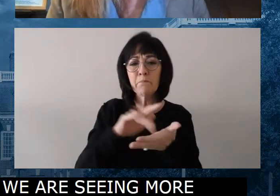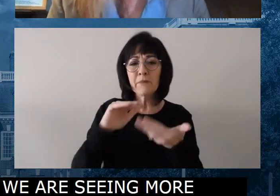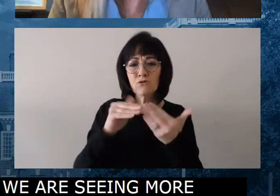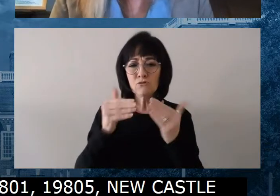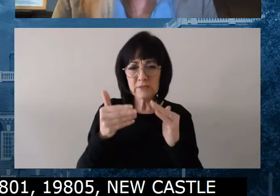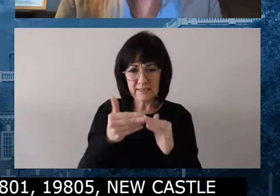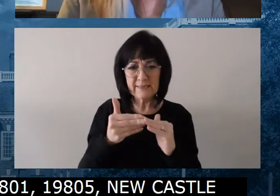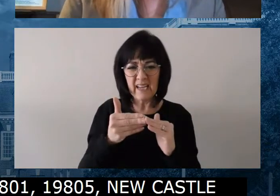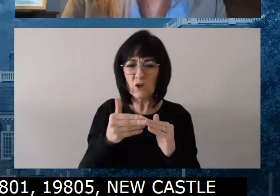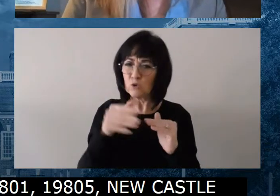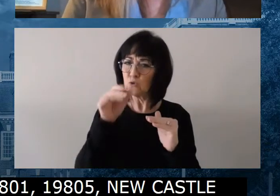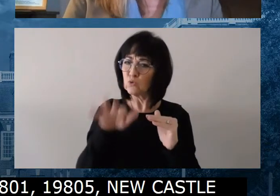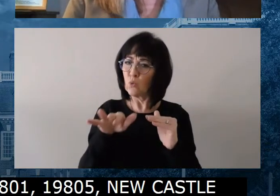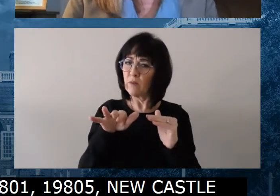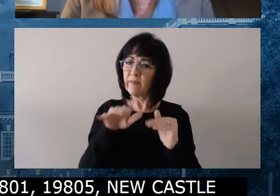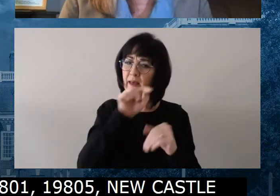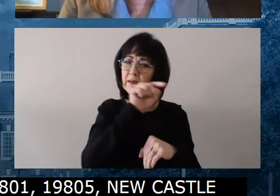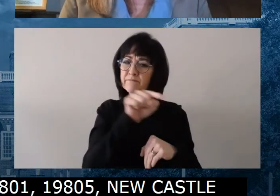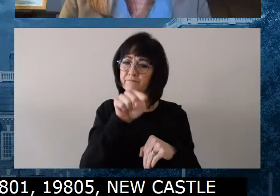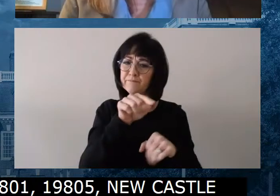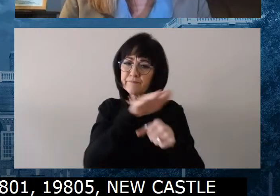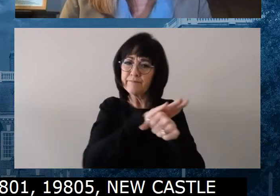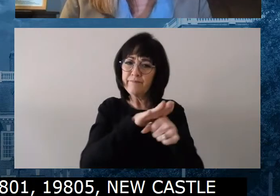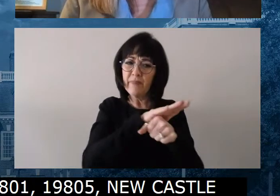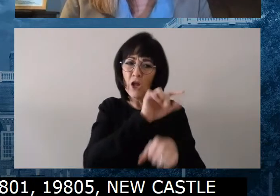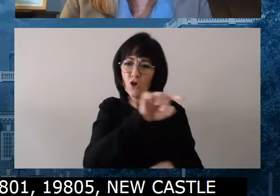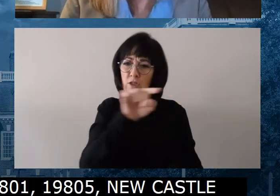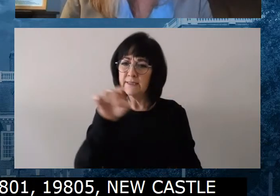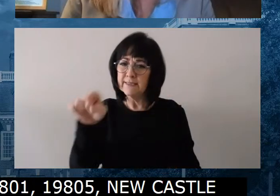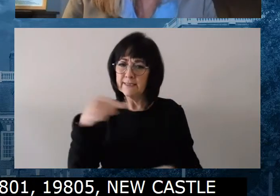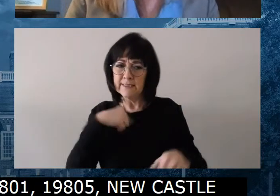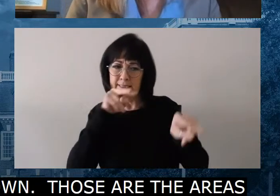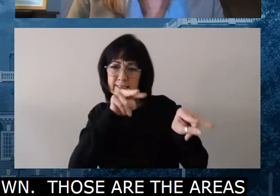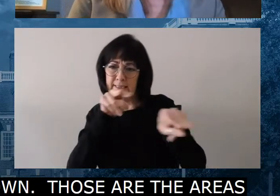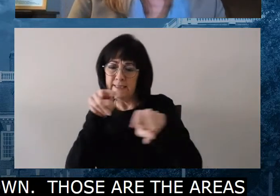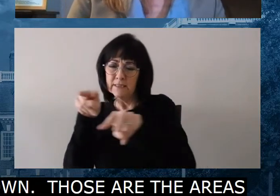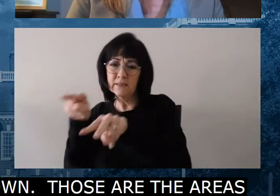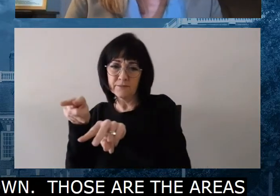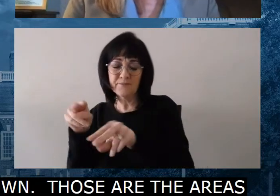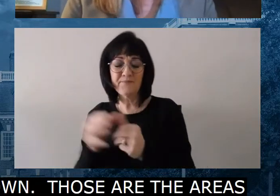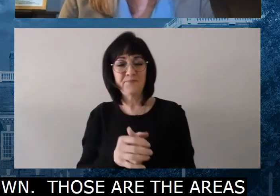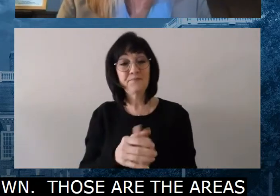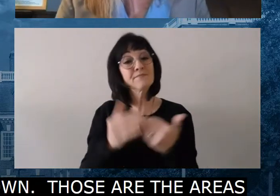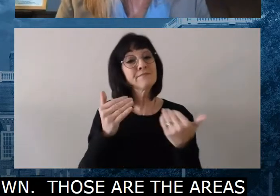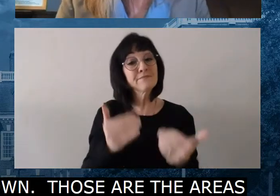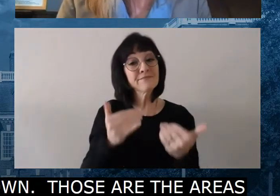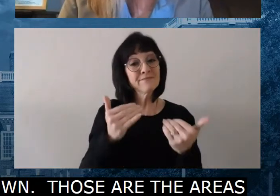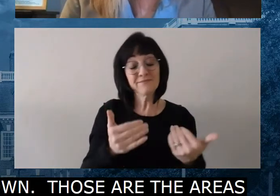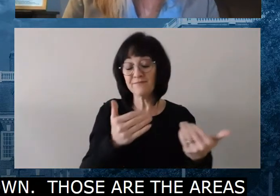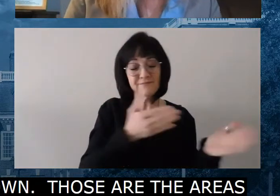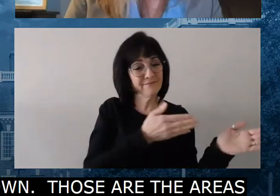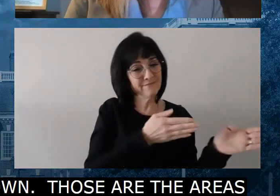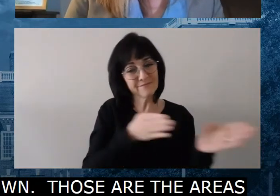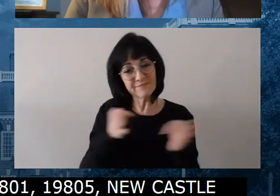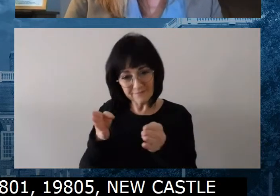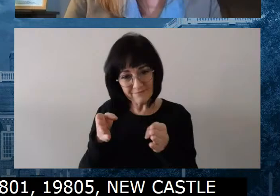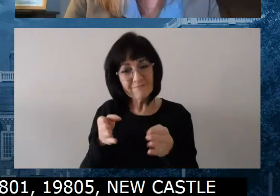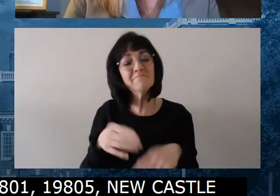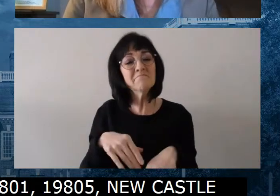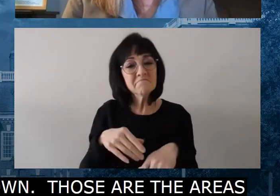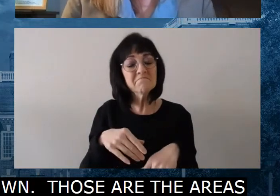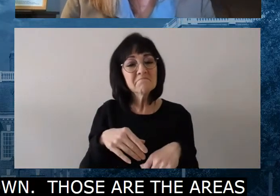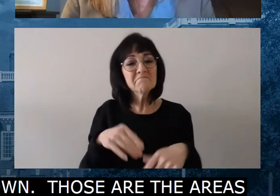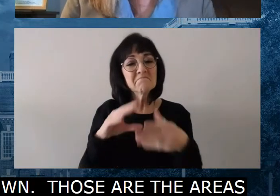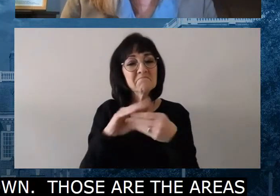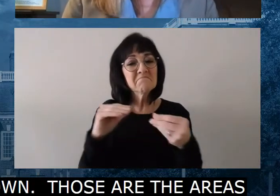an eye on at this point in time. Let's shift and talk about vaccines. At